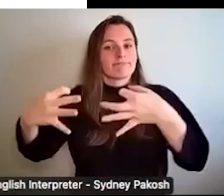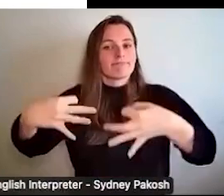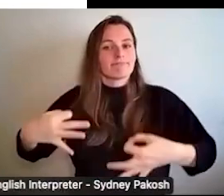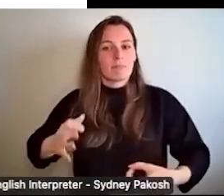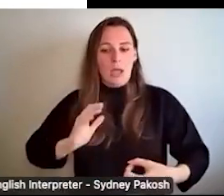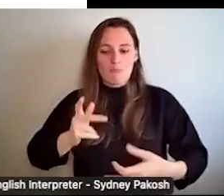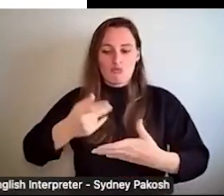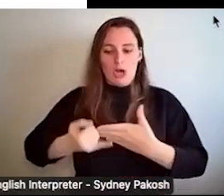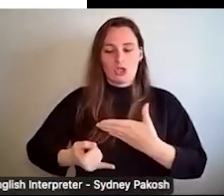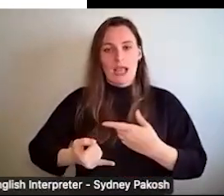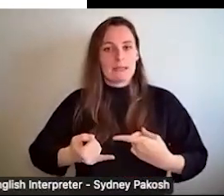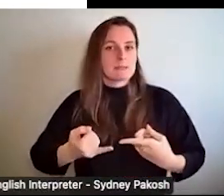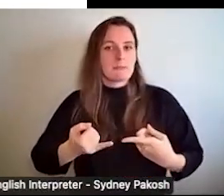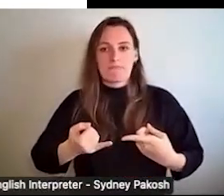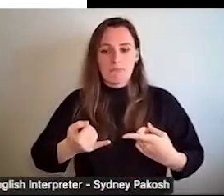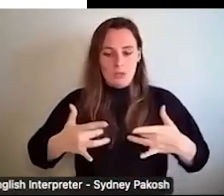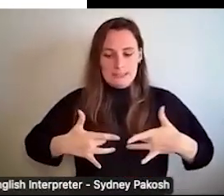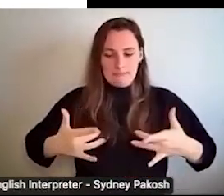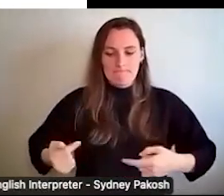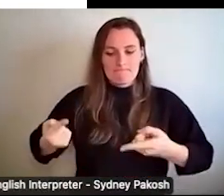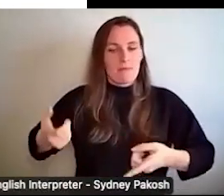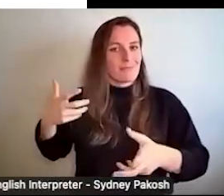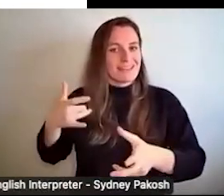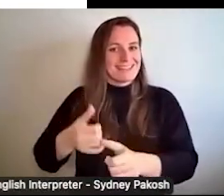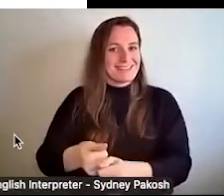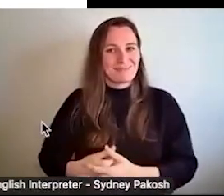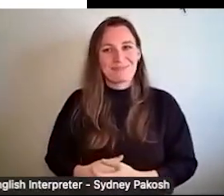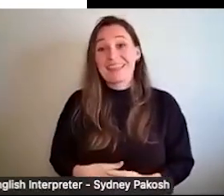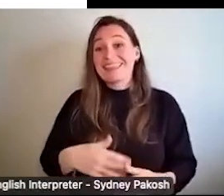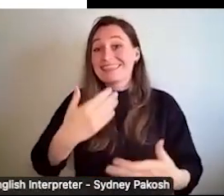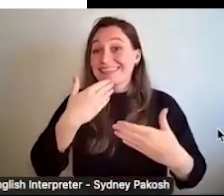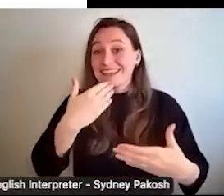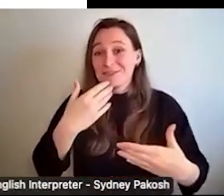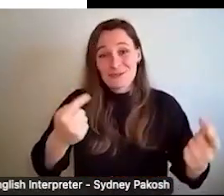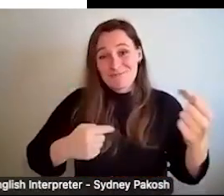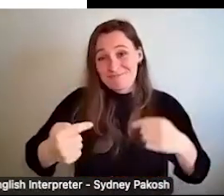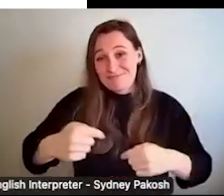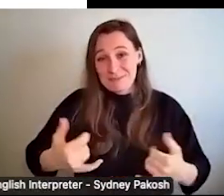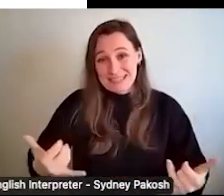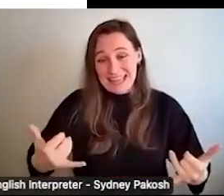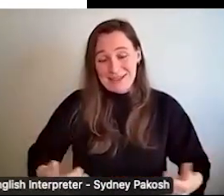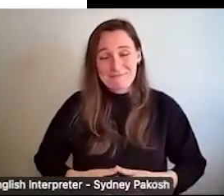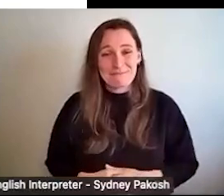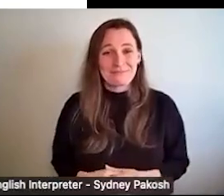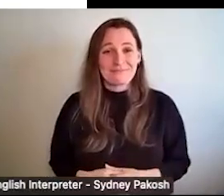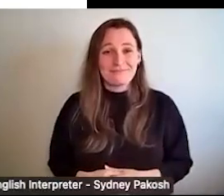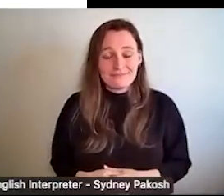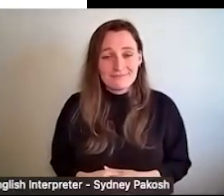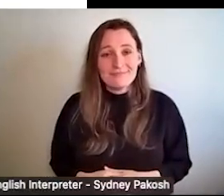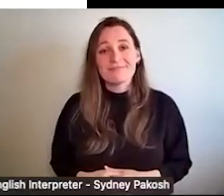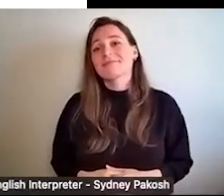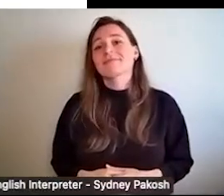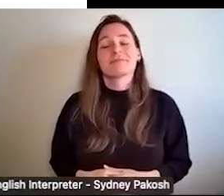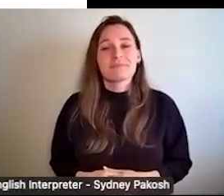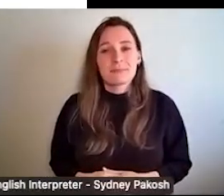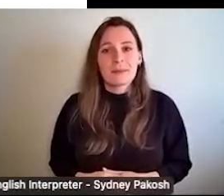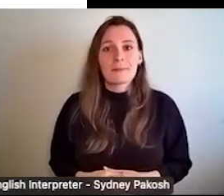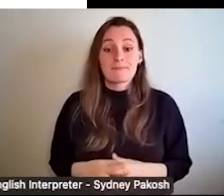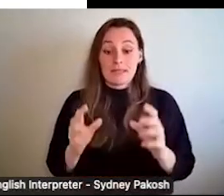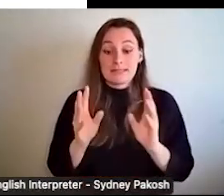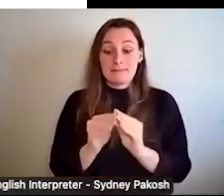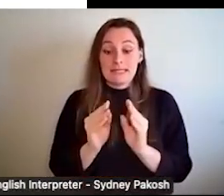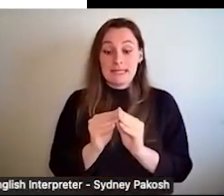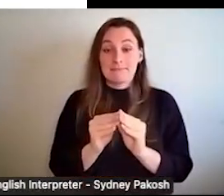Thank you so much, Hannah. Thanks for everyone for joining today. Yeah, this meeting is really to give a